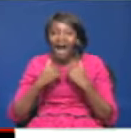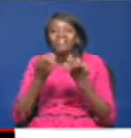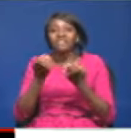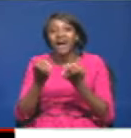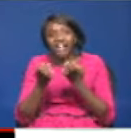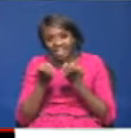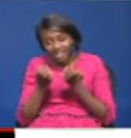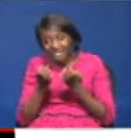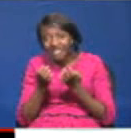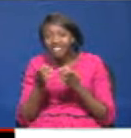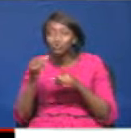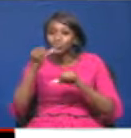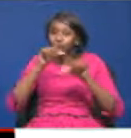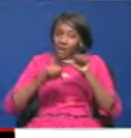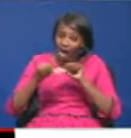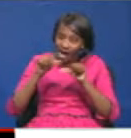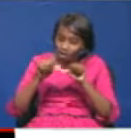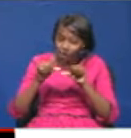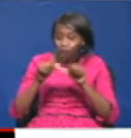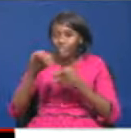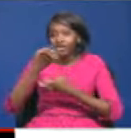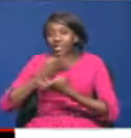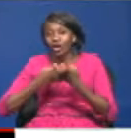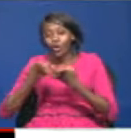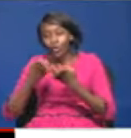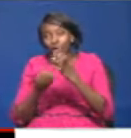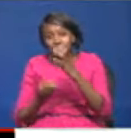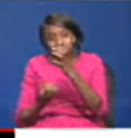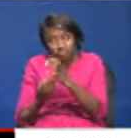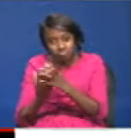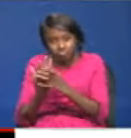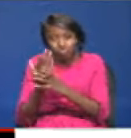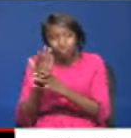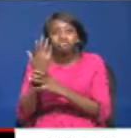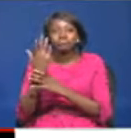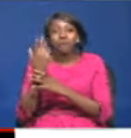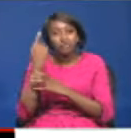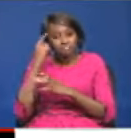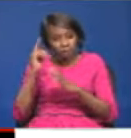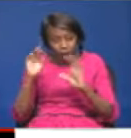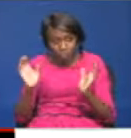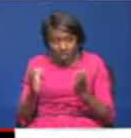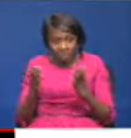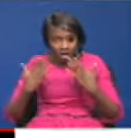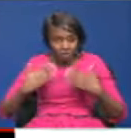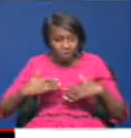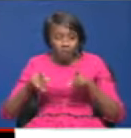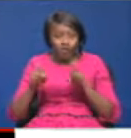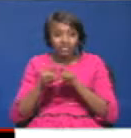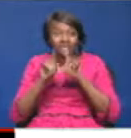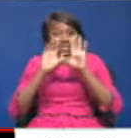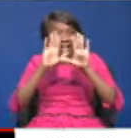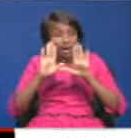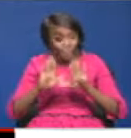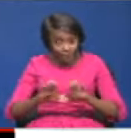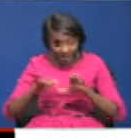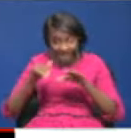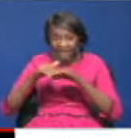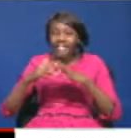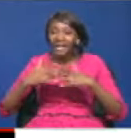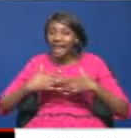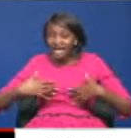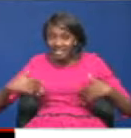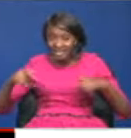the economy to improve the welfare of all Kenyans. Speaking while on the campaign trail in Garissa and Kitui Counties,